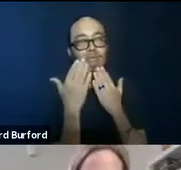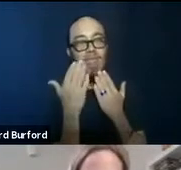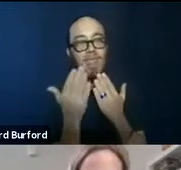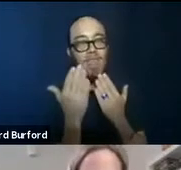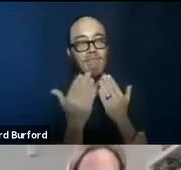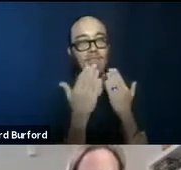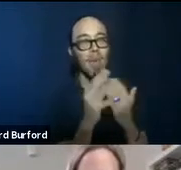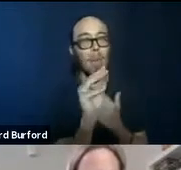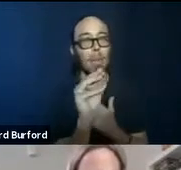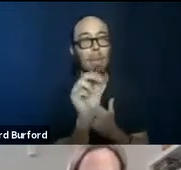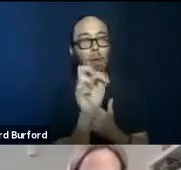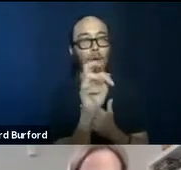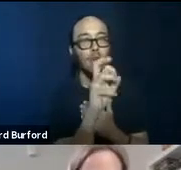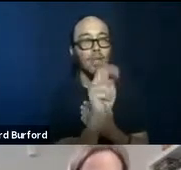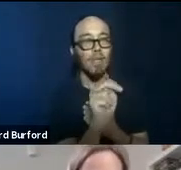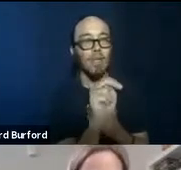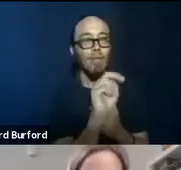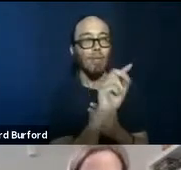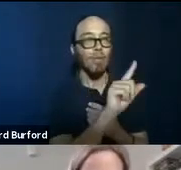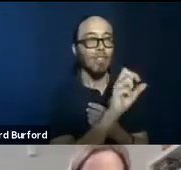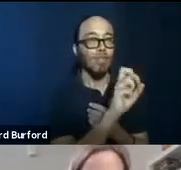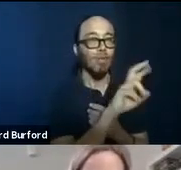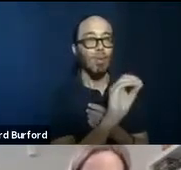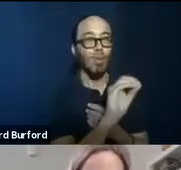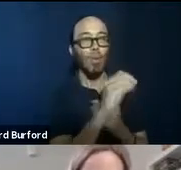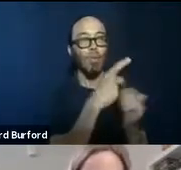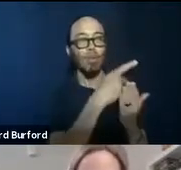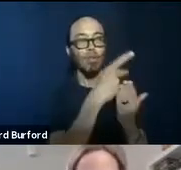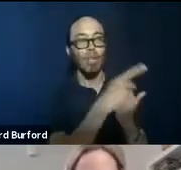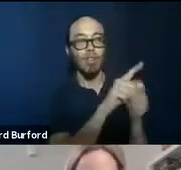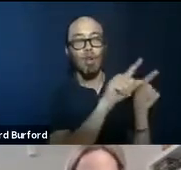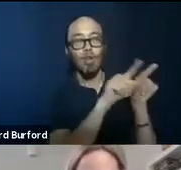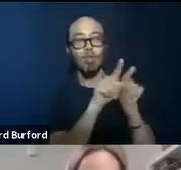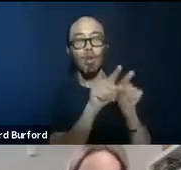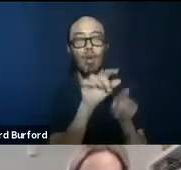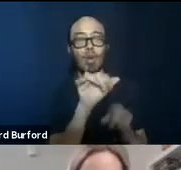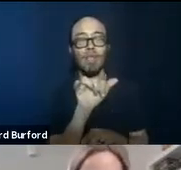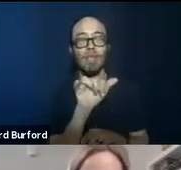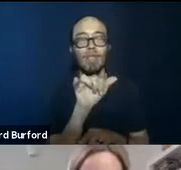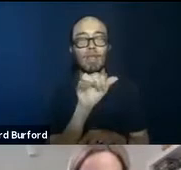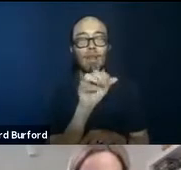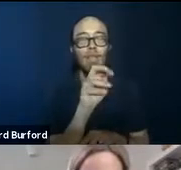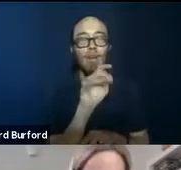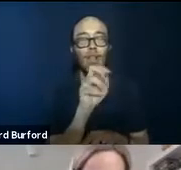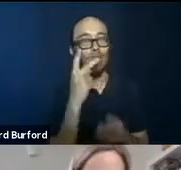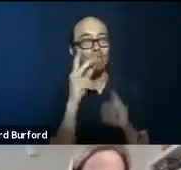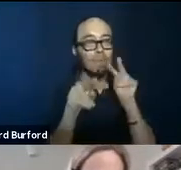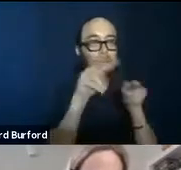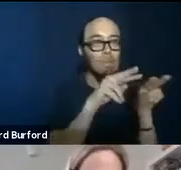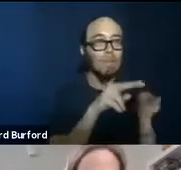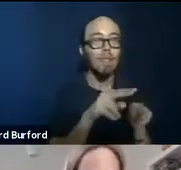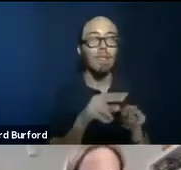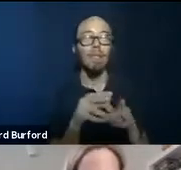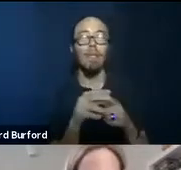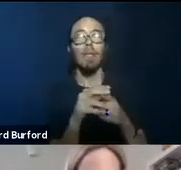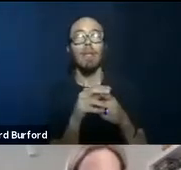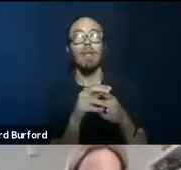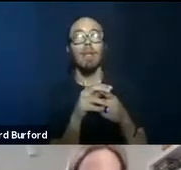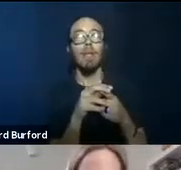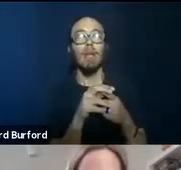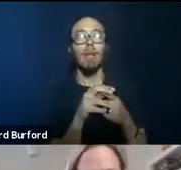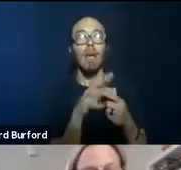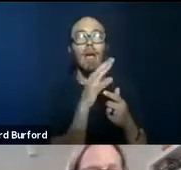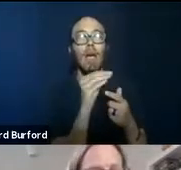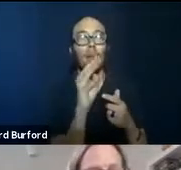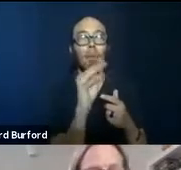Martin Nessel and Zero Project, as well as Yuval. I'm looking to see where everyone is. Yuval Wagner and